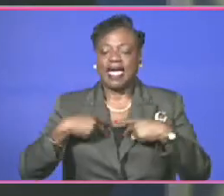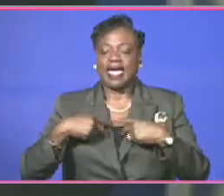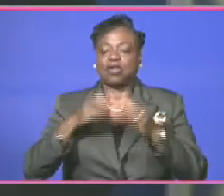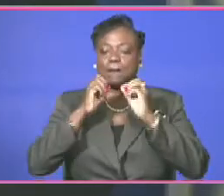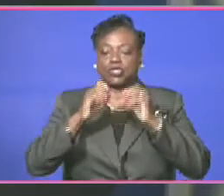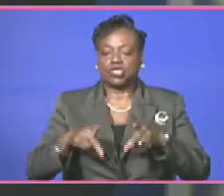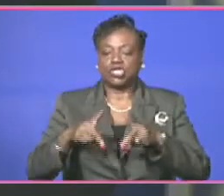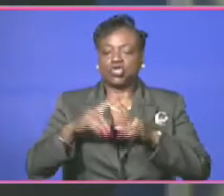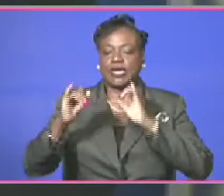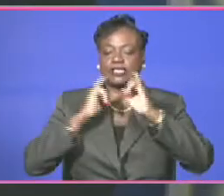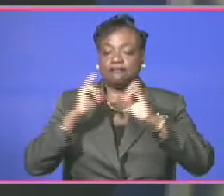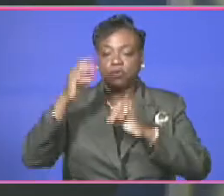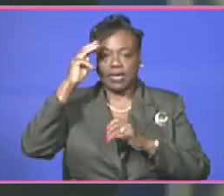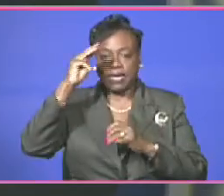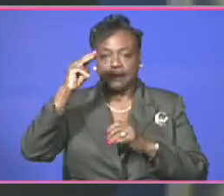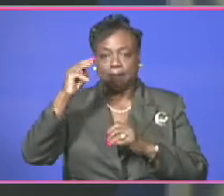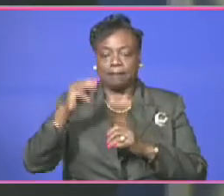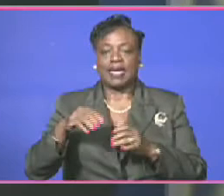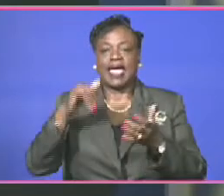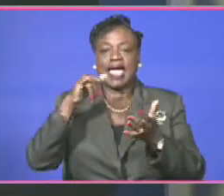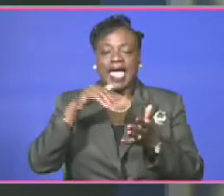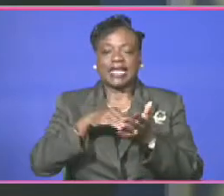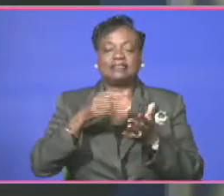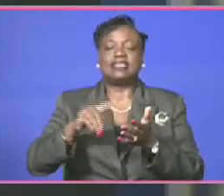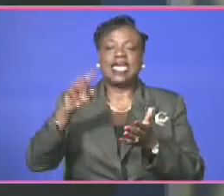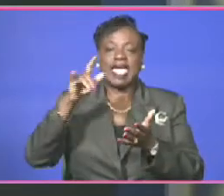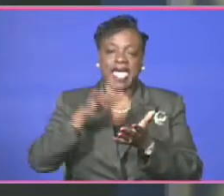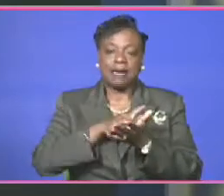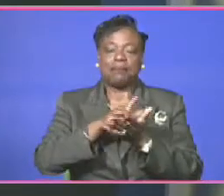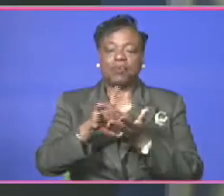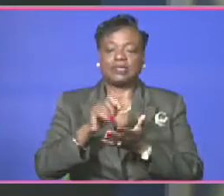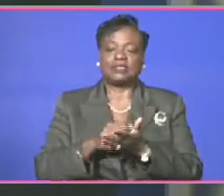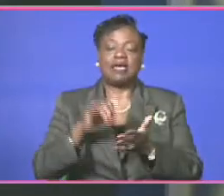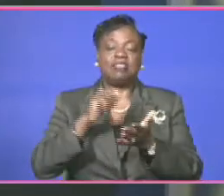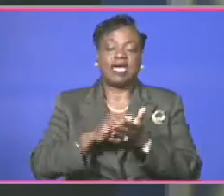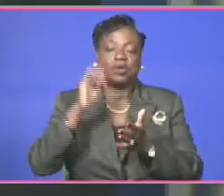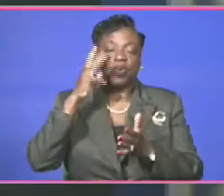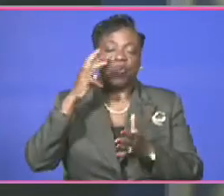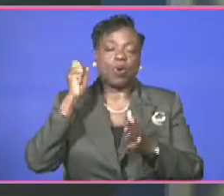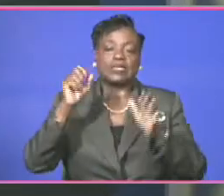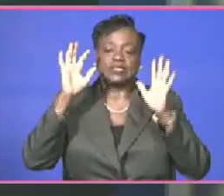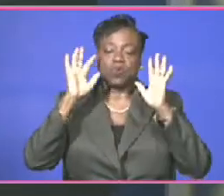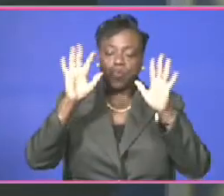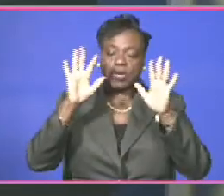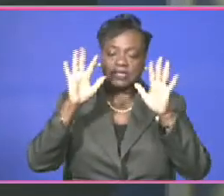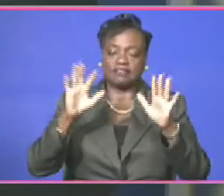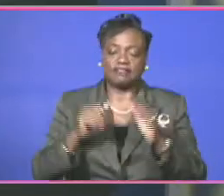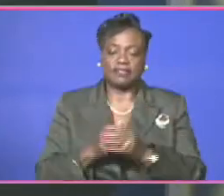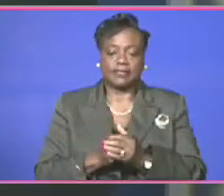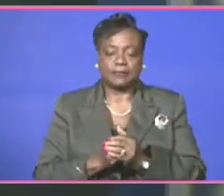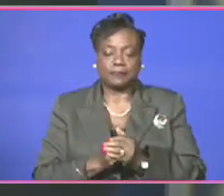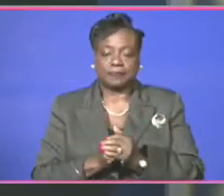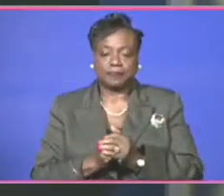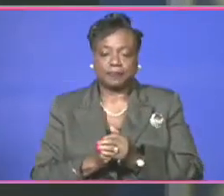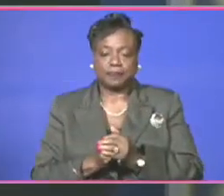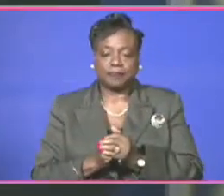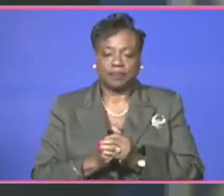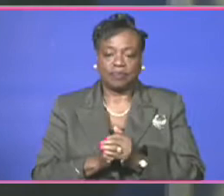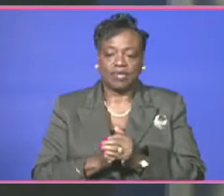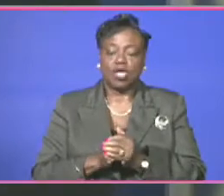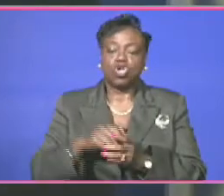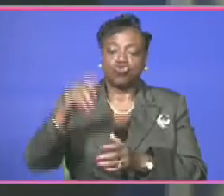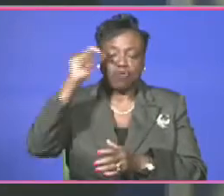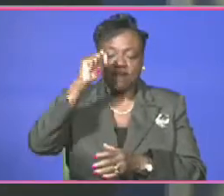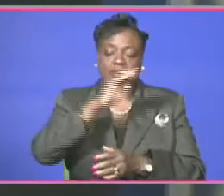International Airport. That was spectacular. That was really good. Yeah. Drama Bahama, I think that was called. Yep, and Trevor